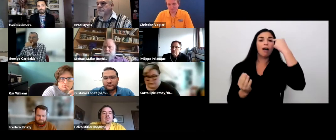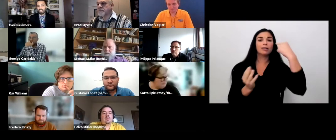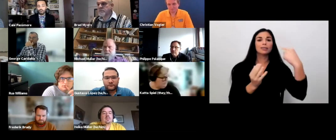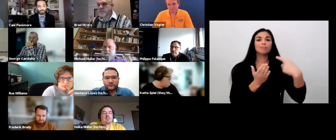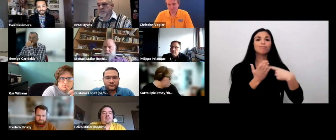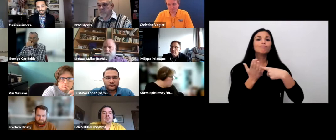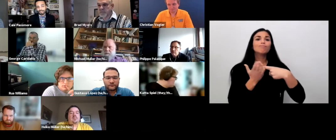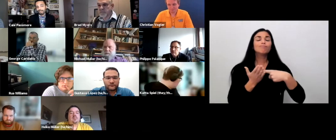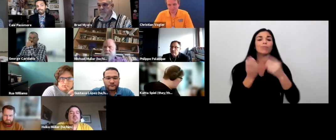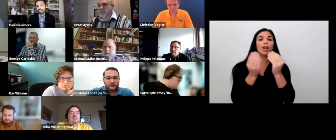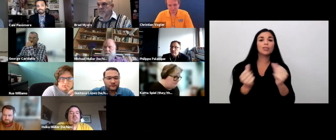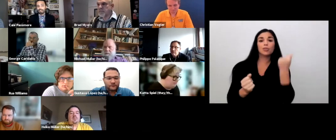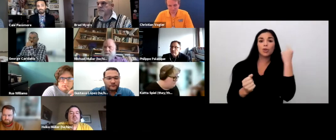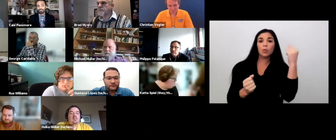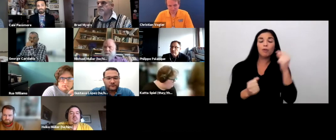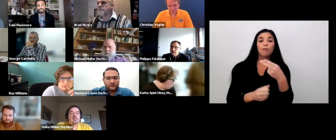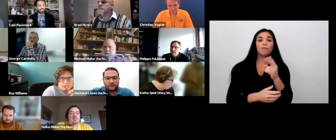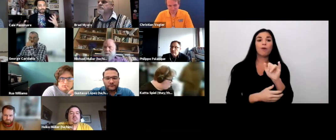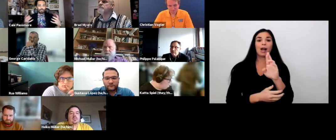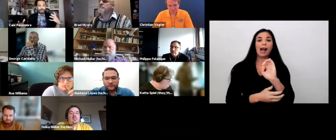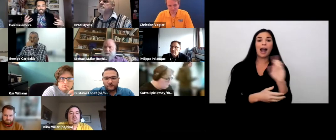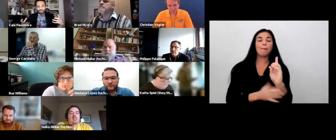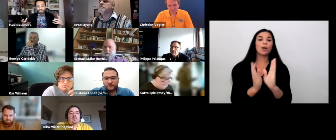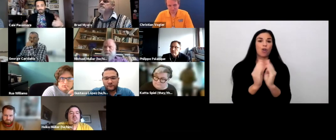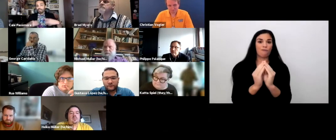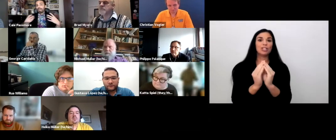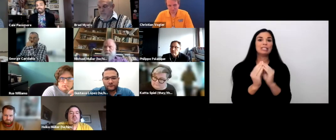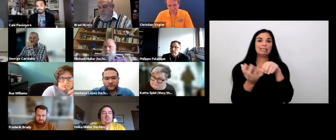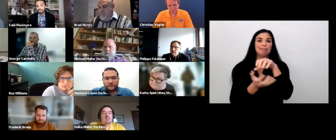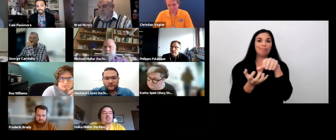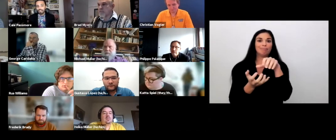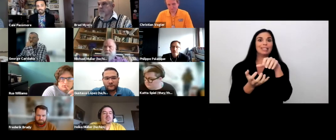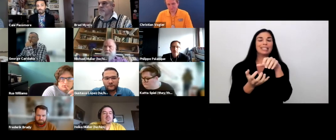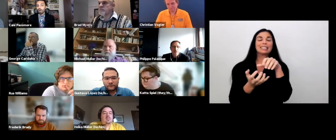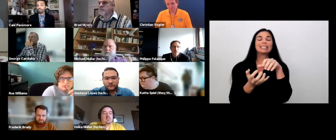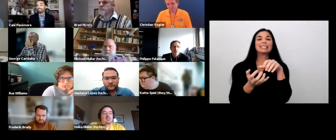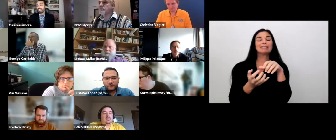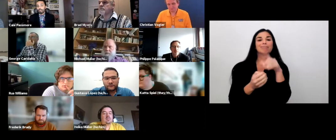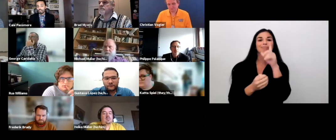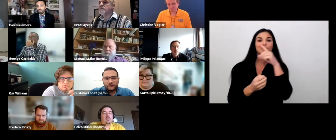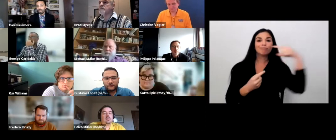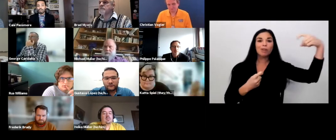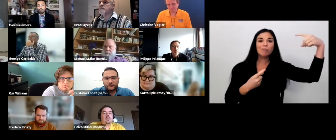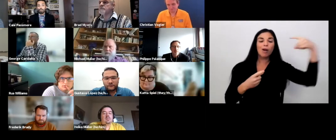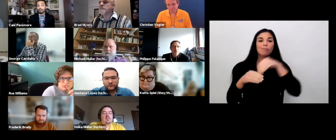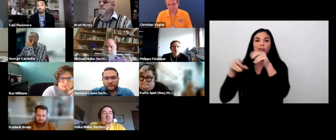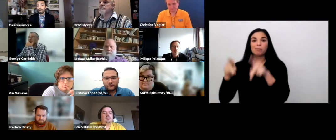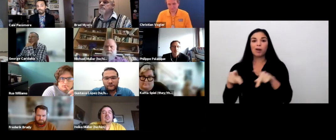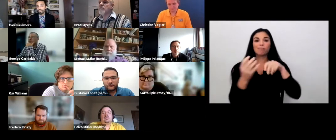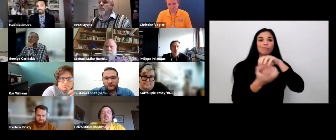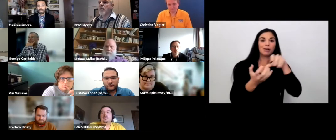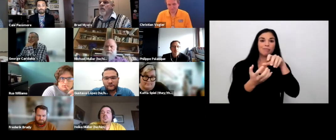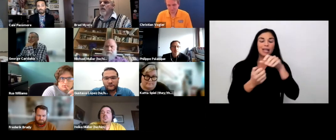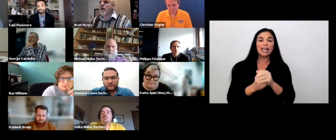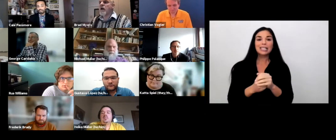events, namely conferences. This is sort of a way to transparently communicate to conference leadership what we're aware